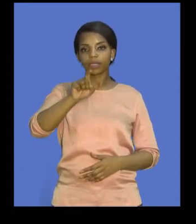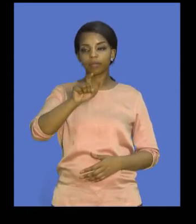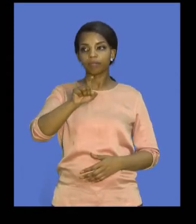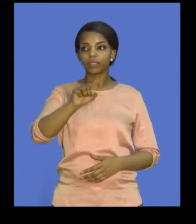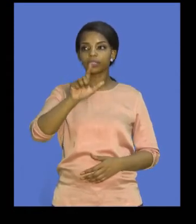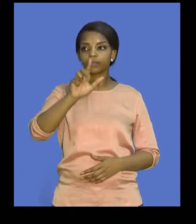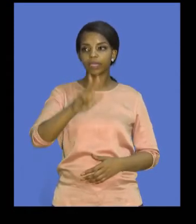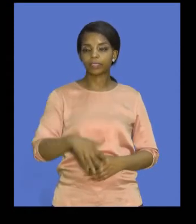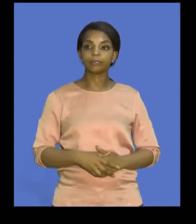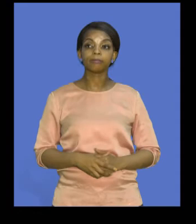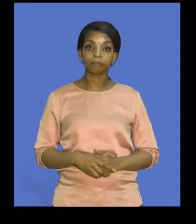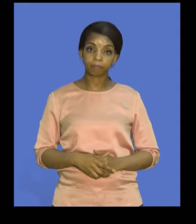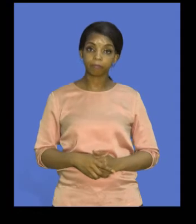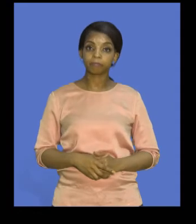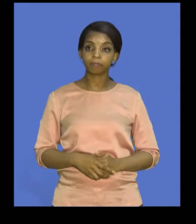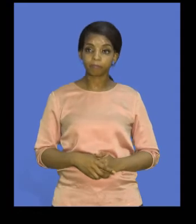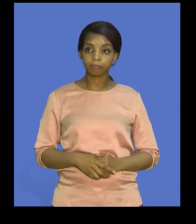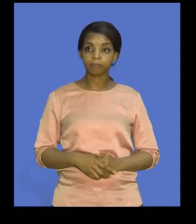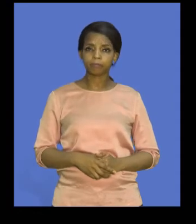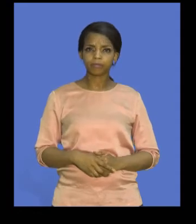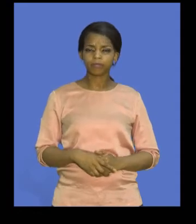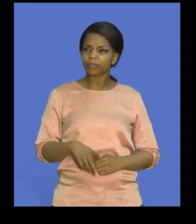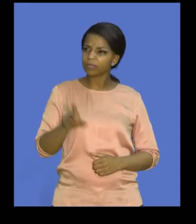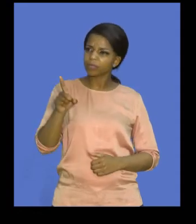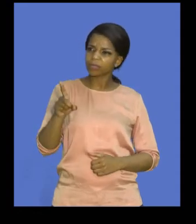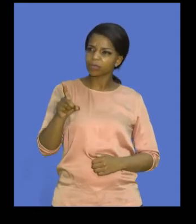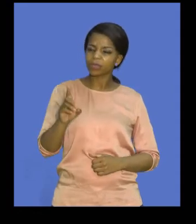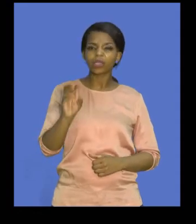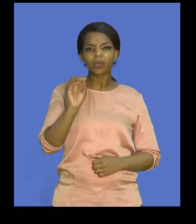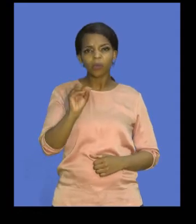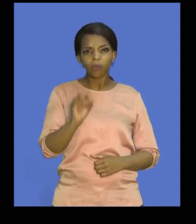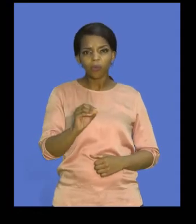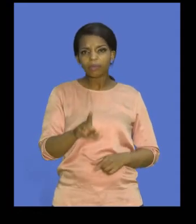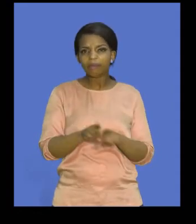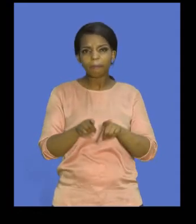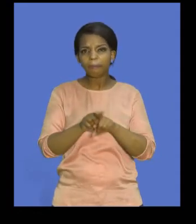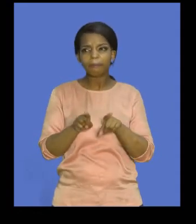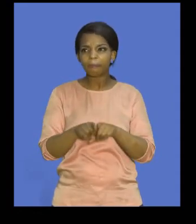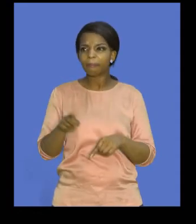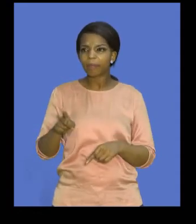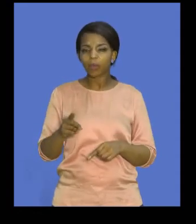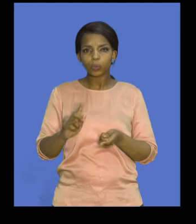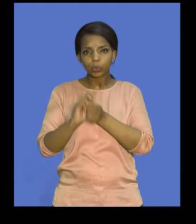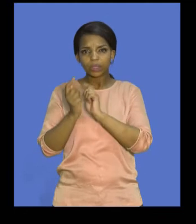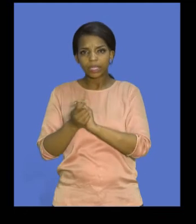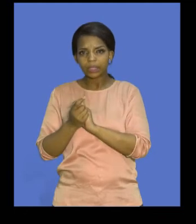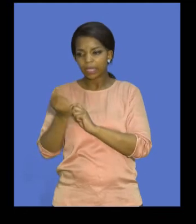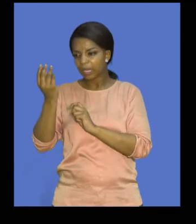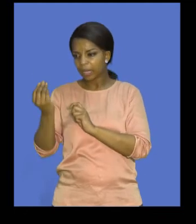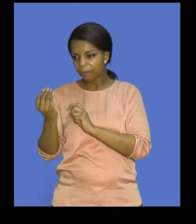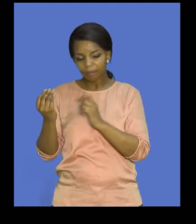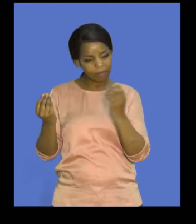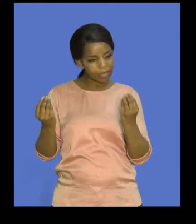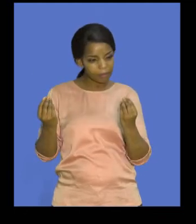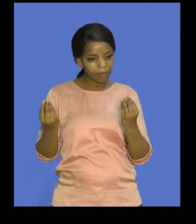159,78. Now, wait a minute. There is a pattern here. As we double the product of the charges, what's happening to the magnitude of